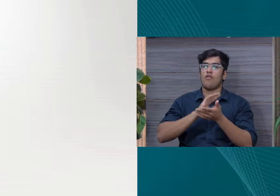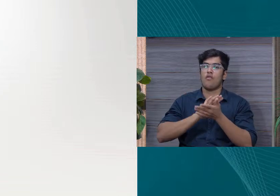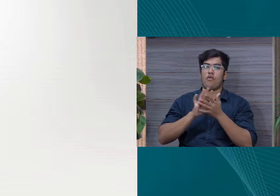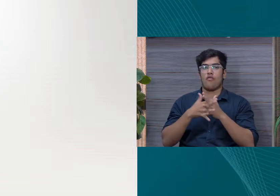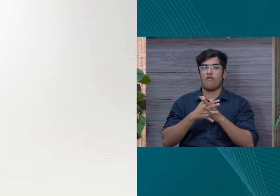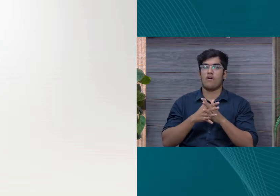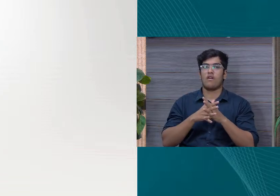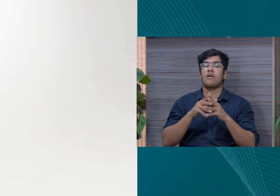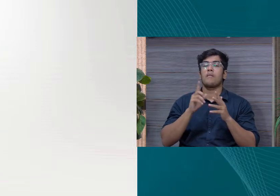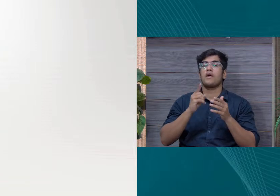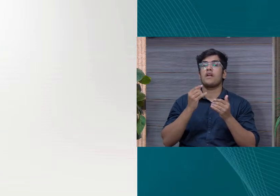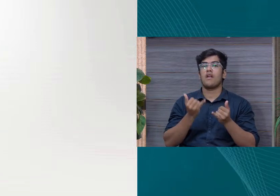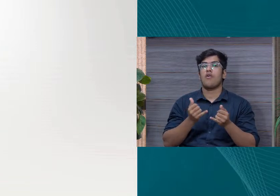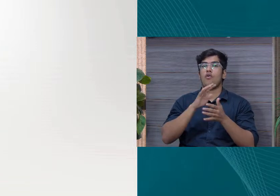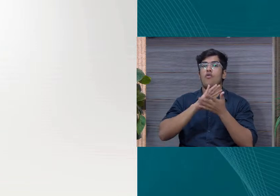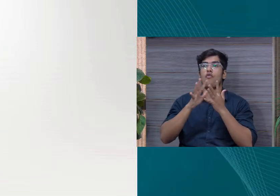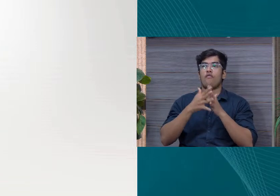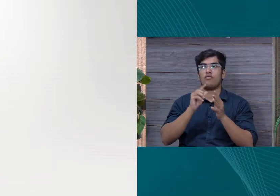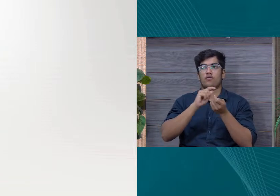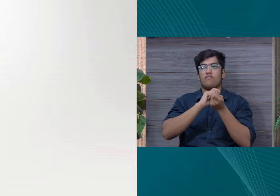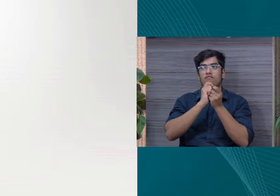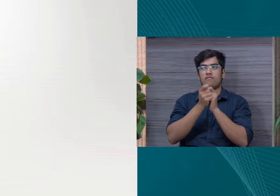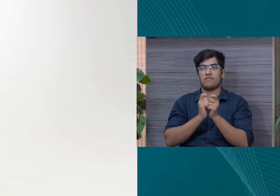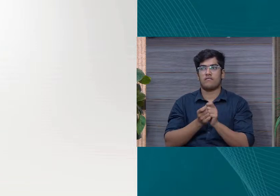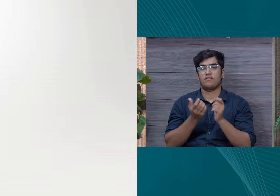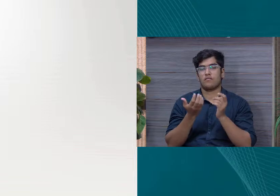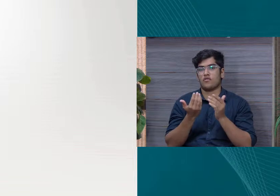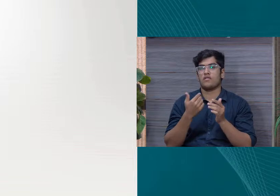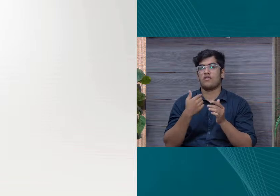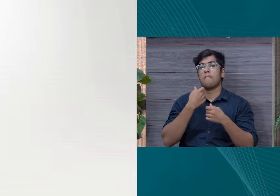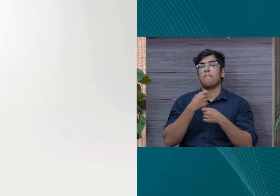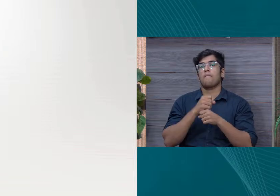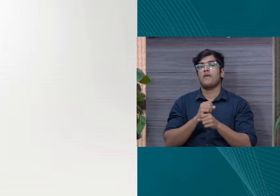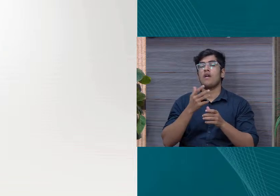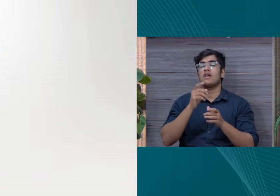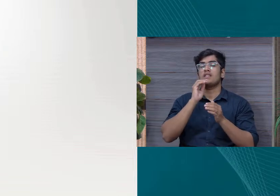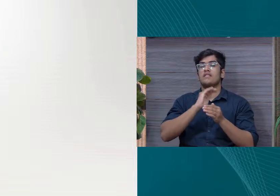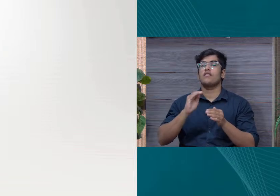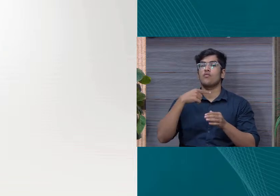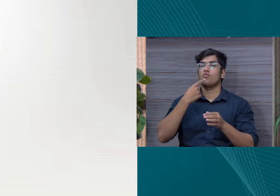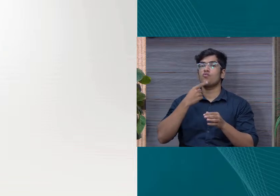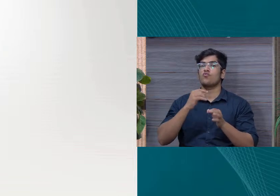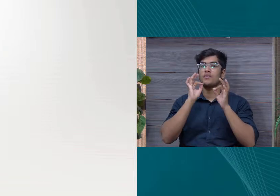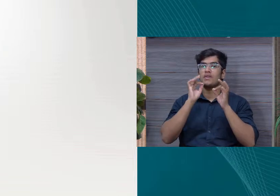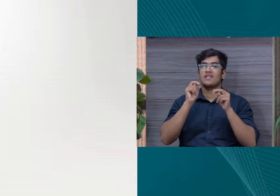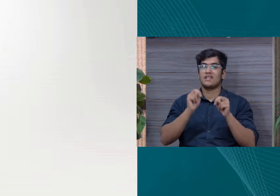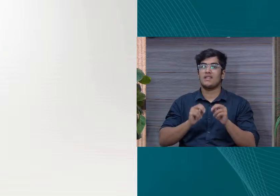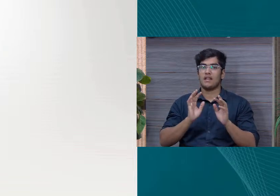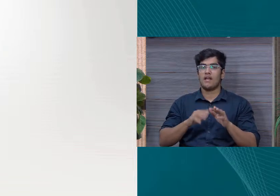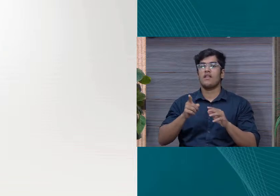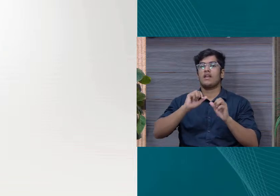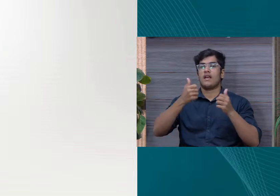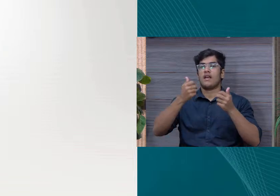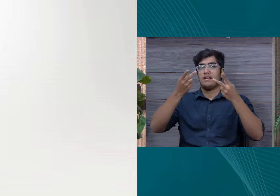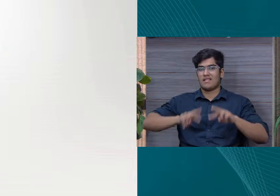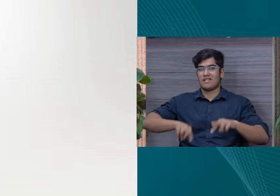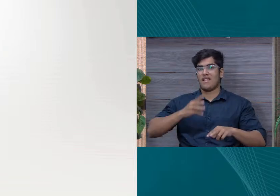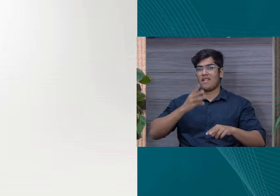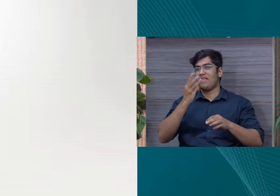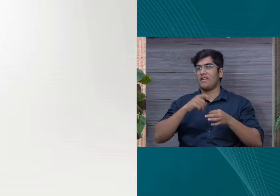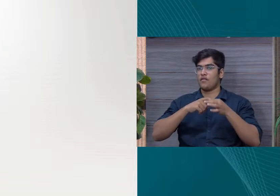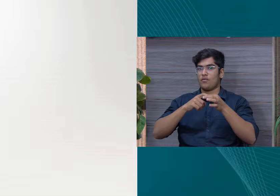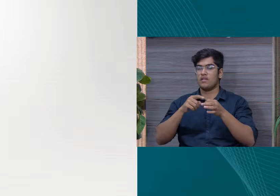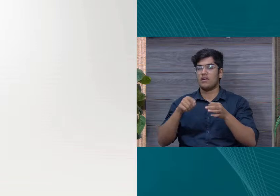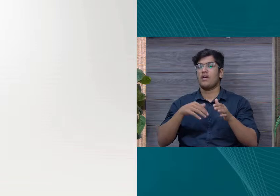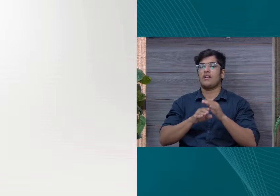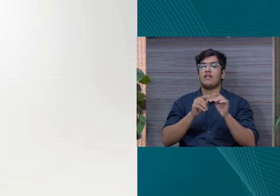Right. Now for the modification part, what we can do is, for children with special needs, we can convert these 3 questions into fill in